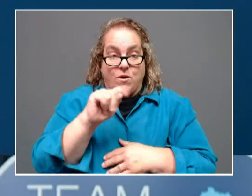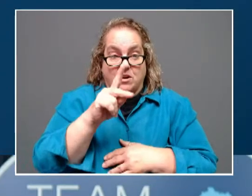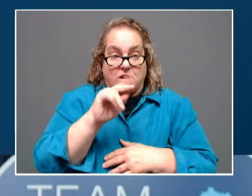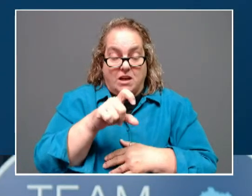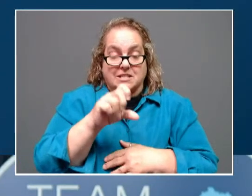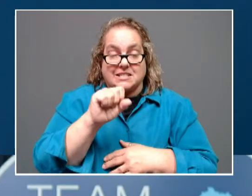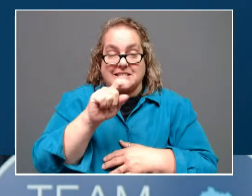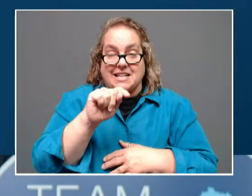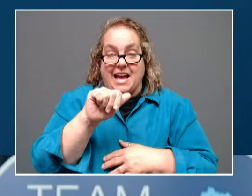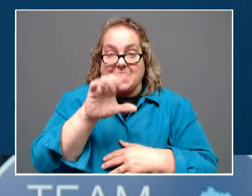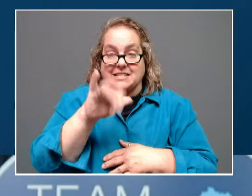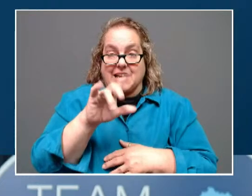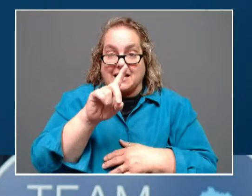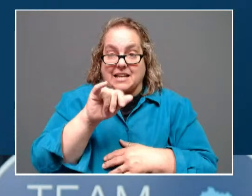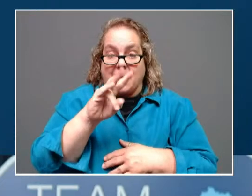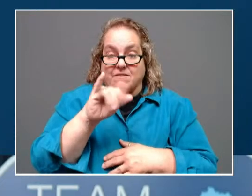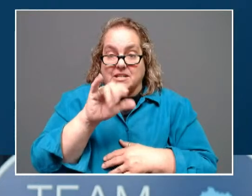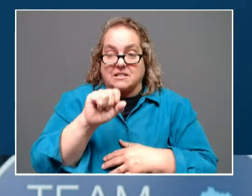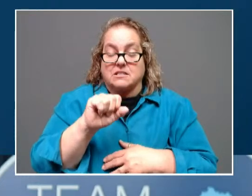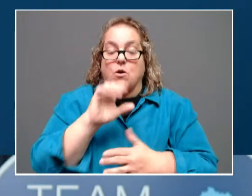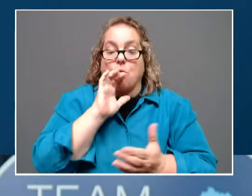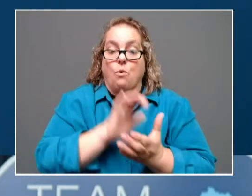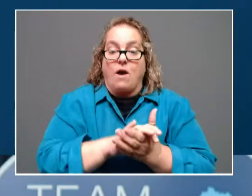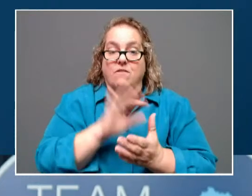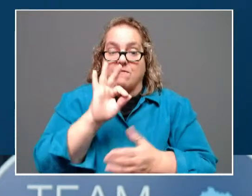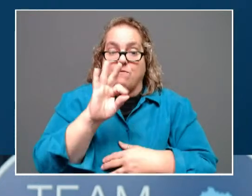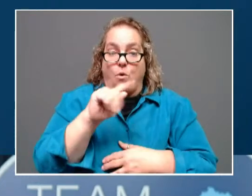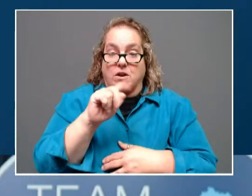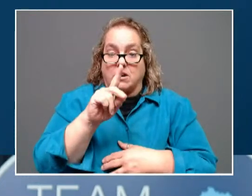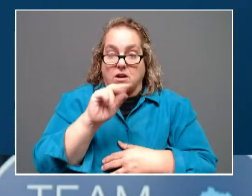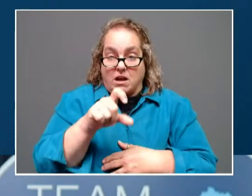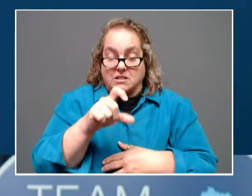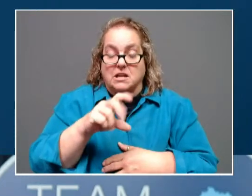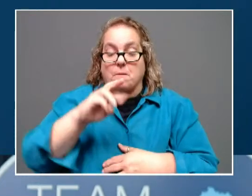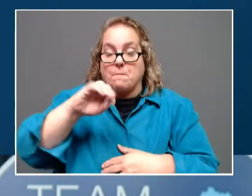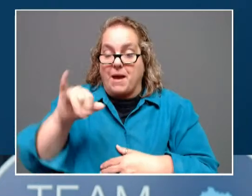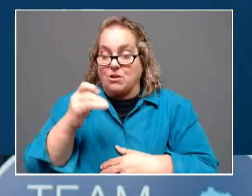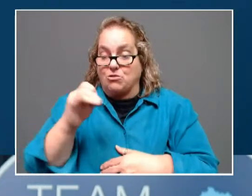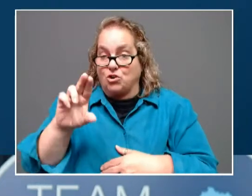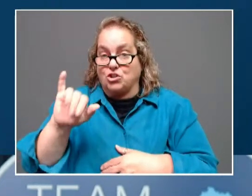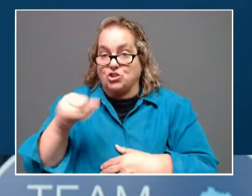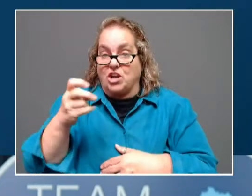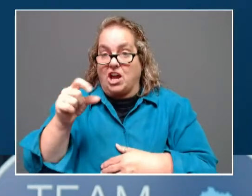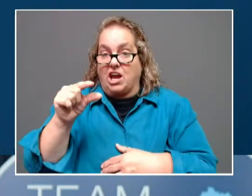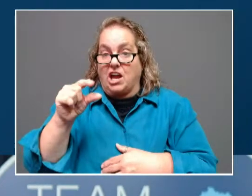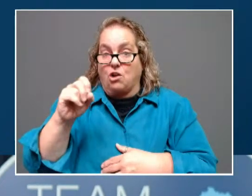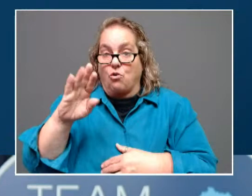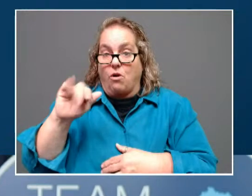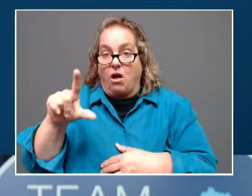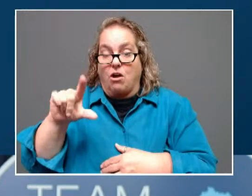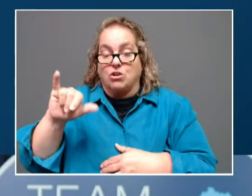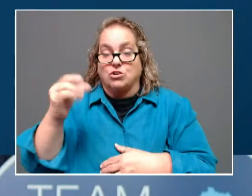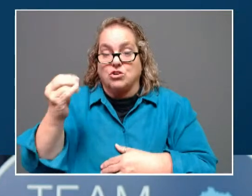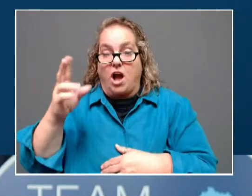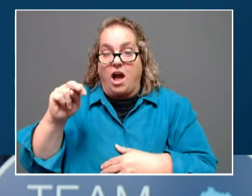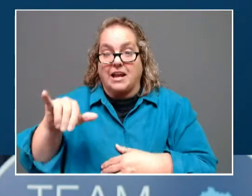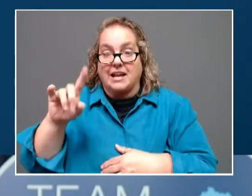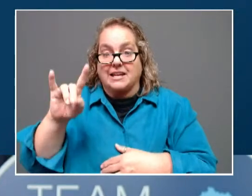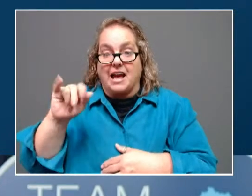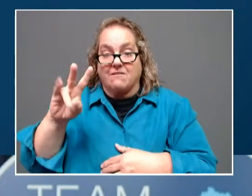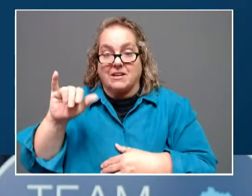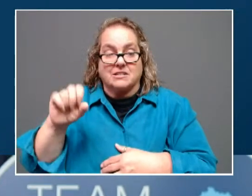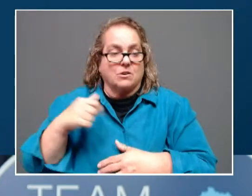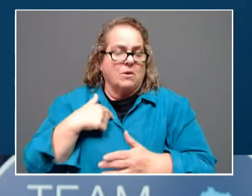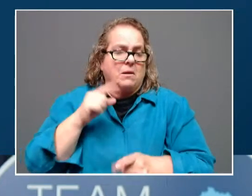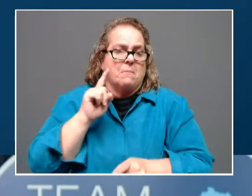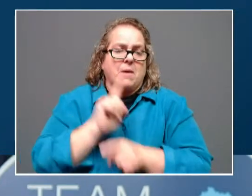Fort Knox Garrison Commander Major General Johnny Davis. We met with so many bright and incredible youth